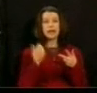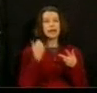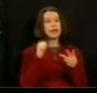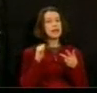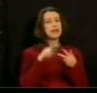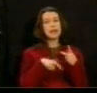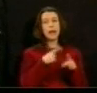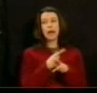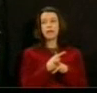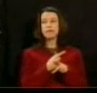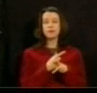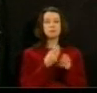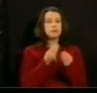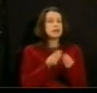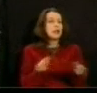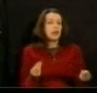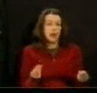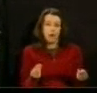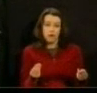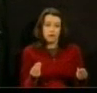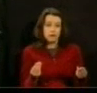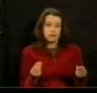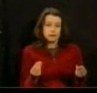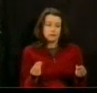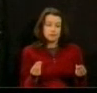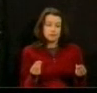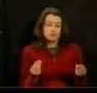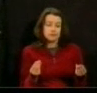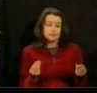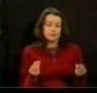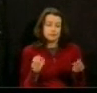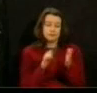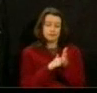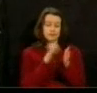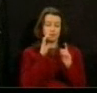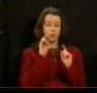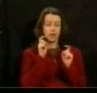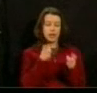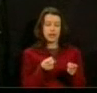extra material that would give